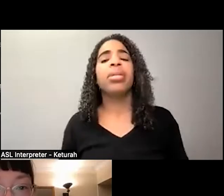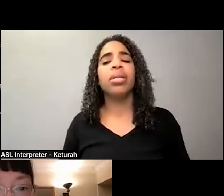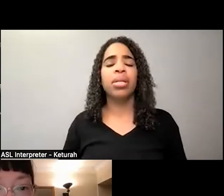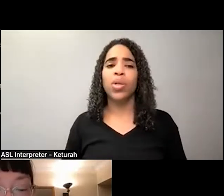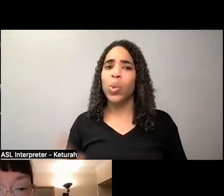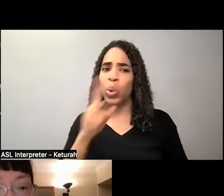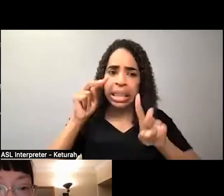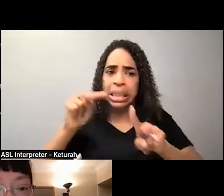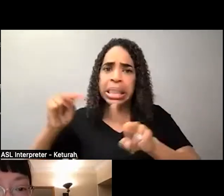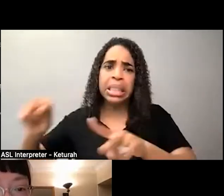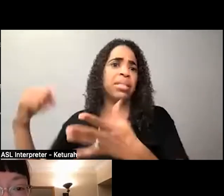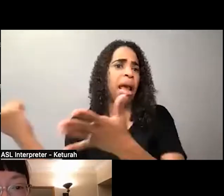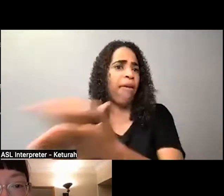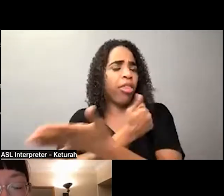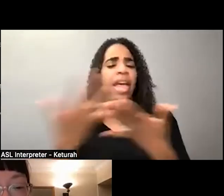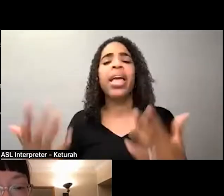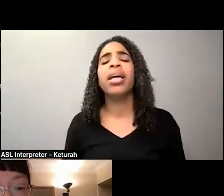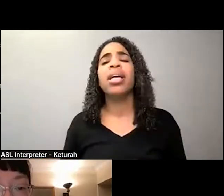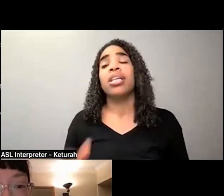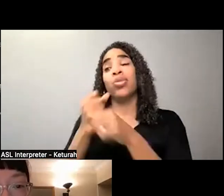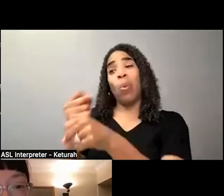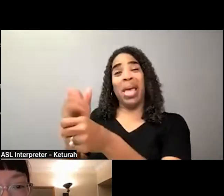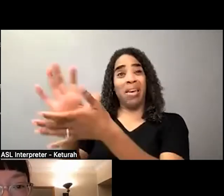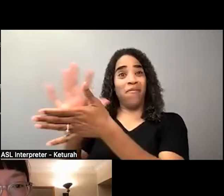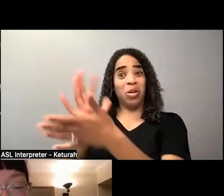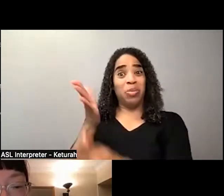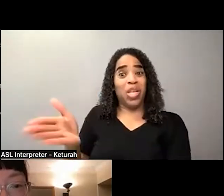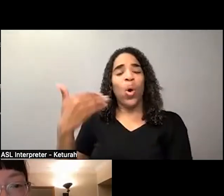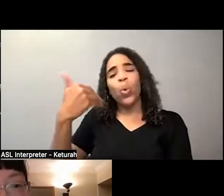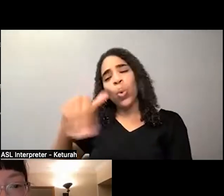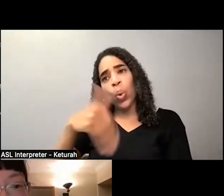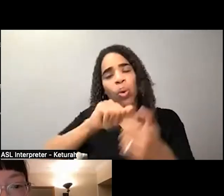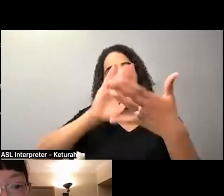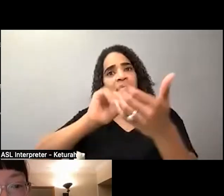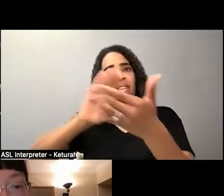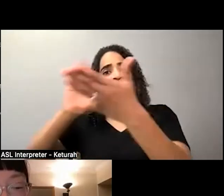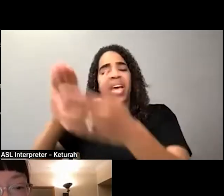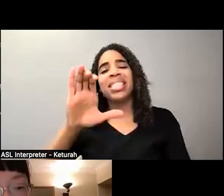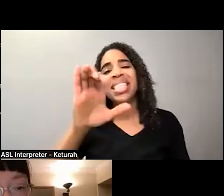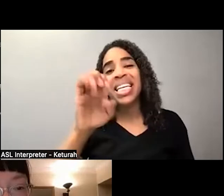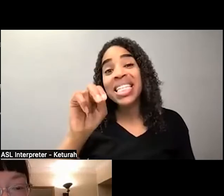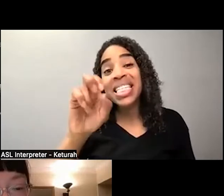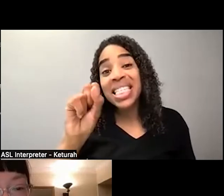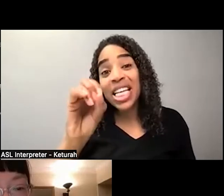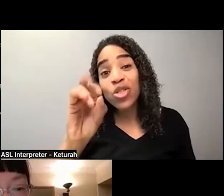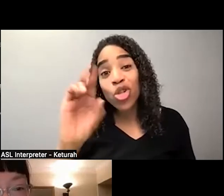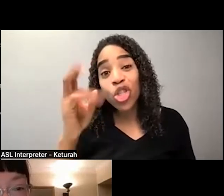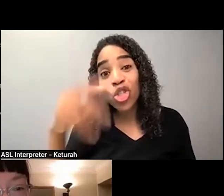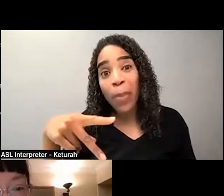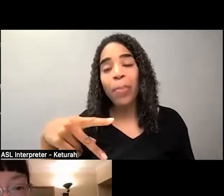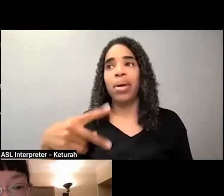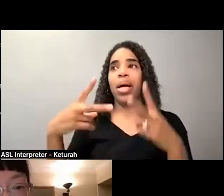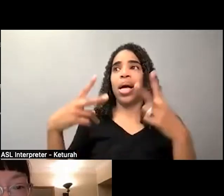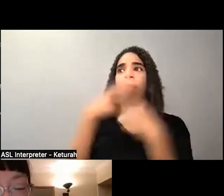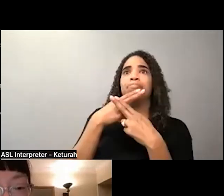there. So as a filmmaker there, you will face a lot of censorship, persecution,